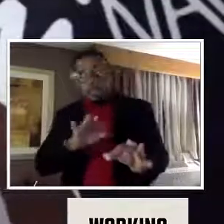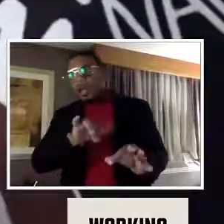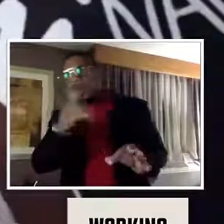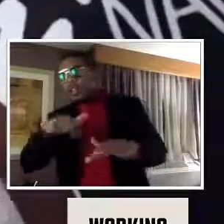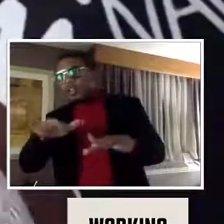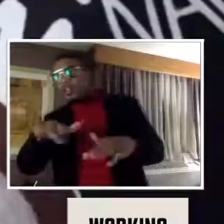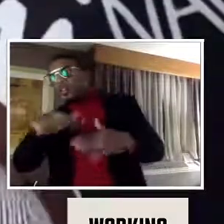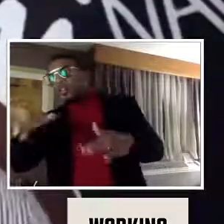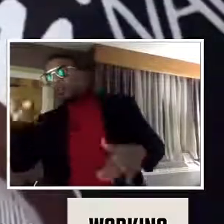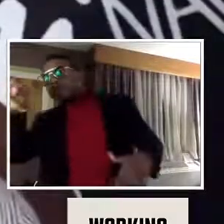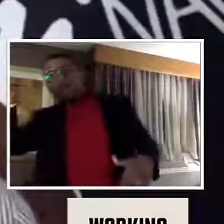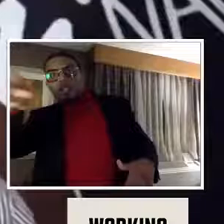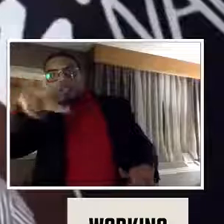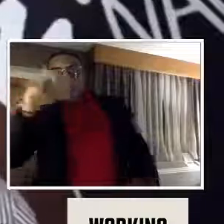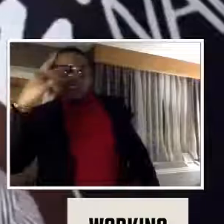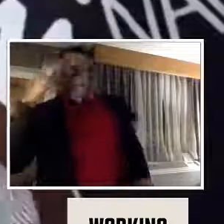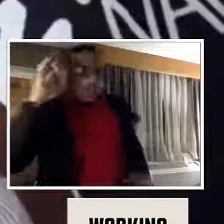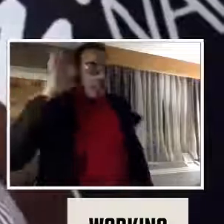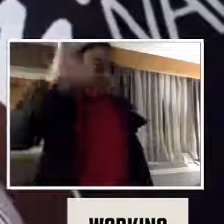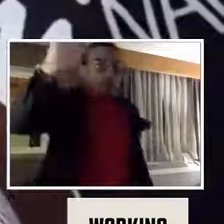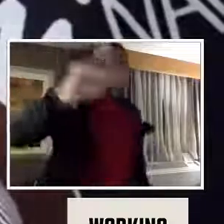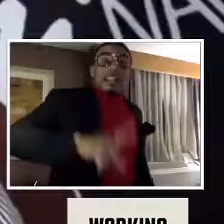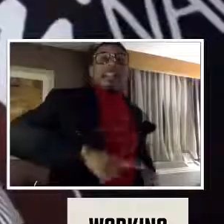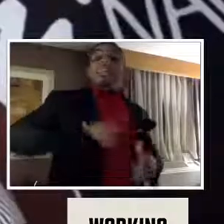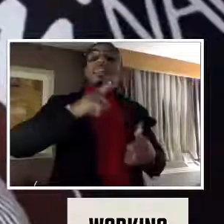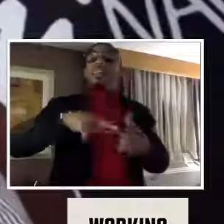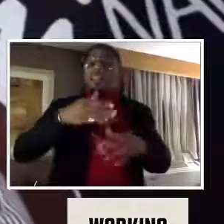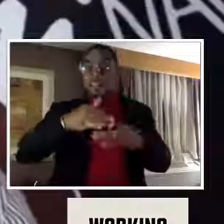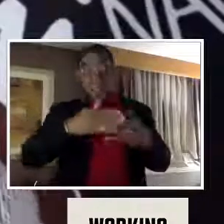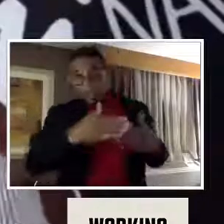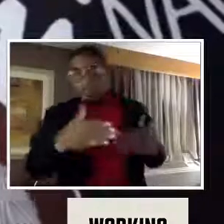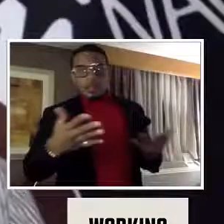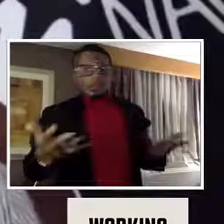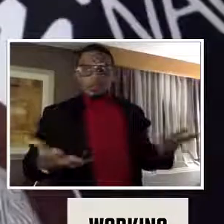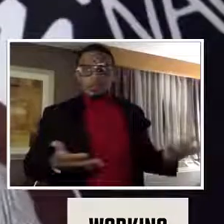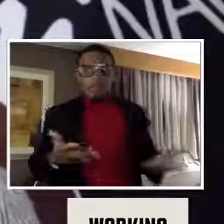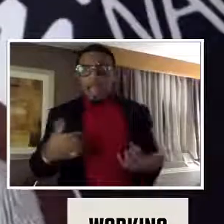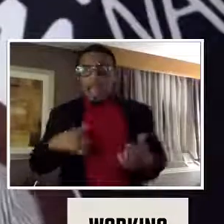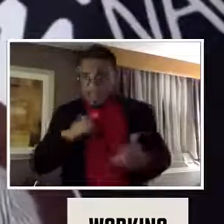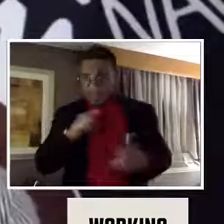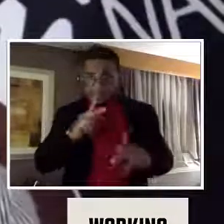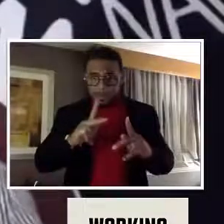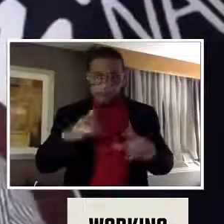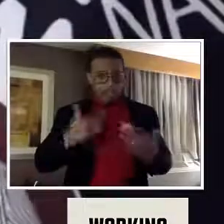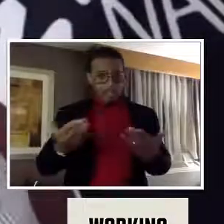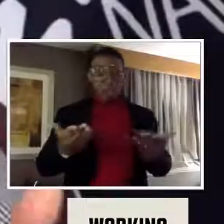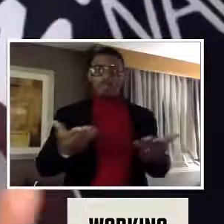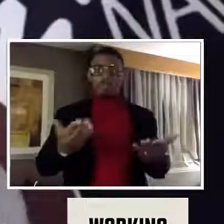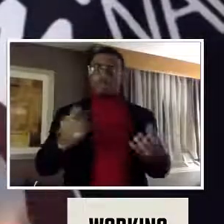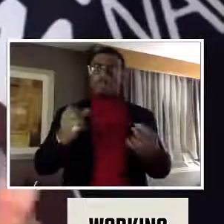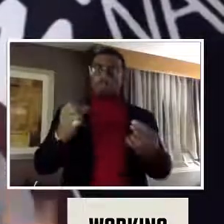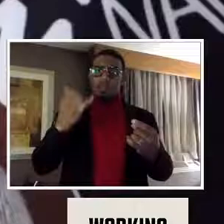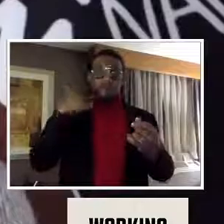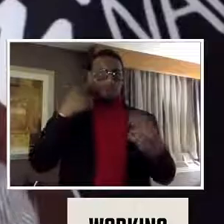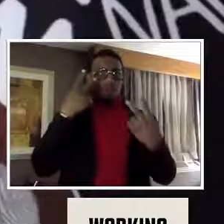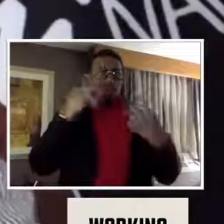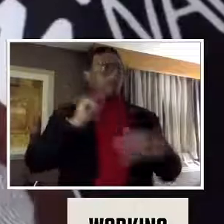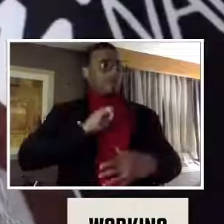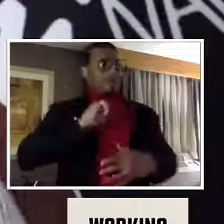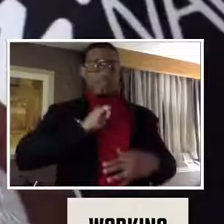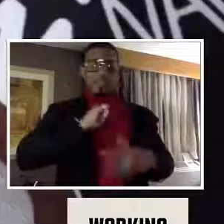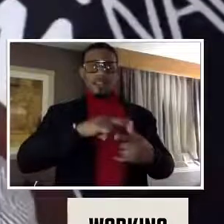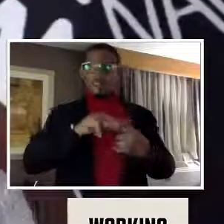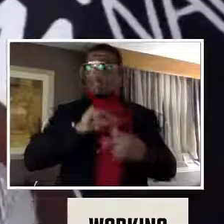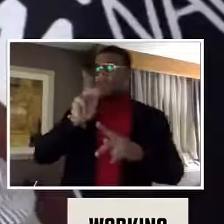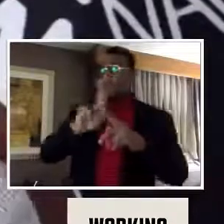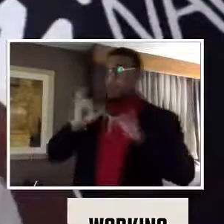children's children? Because that's what you have to think about. And then after that, you know, I am the people I serve. So if I saw myself and then there